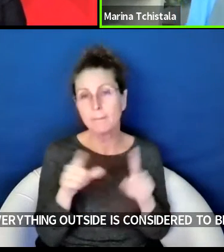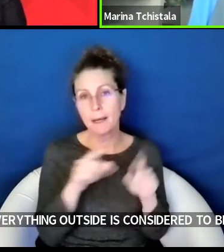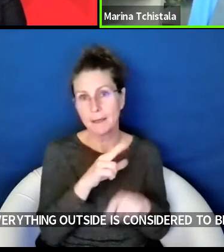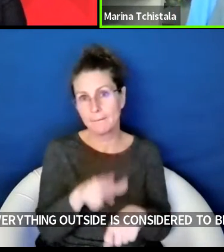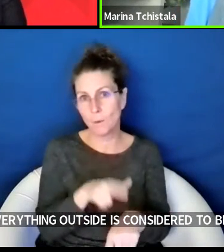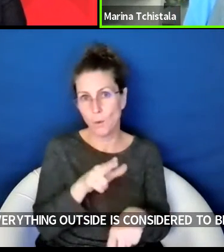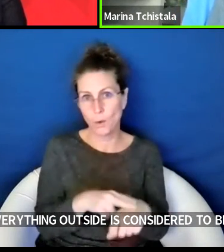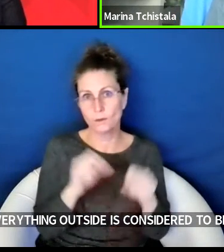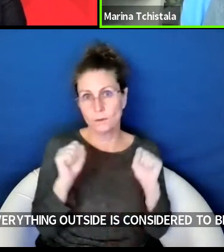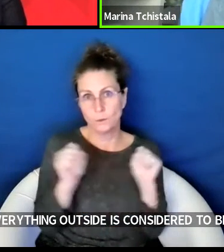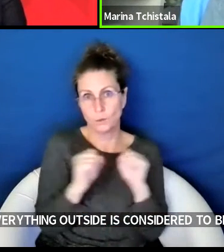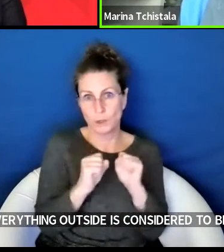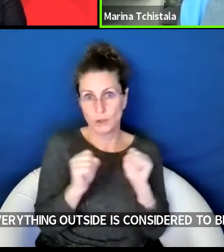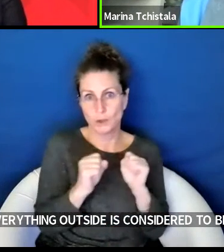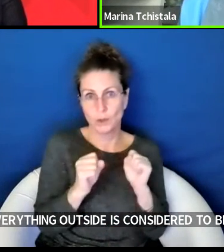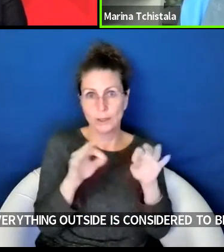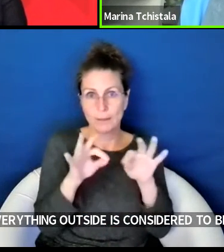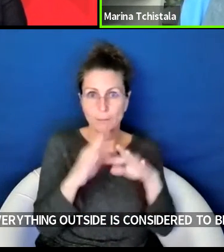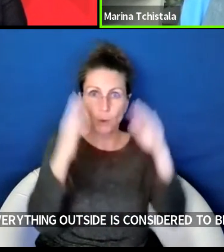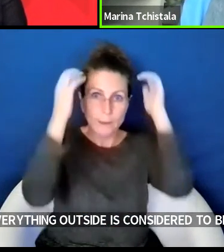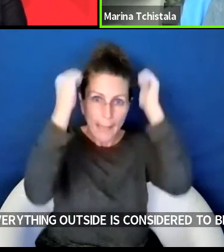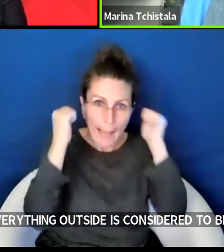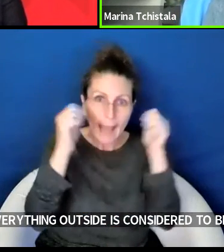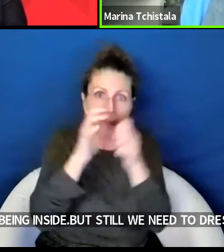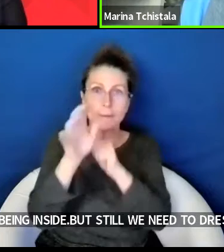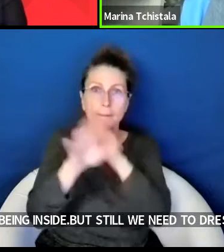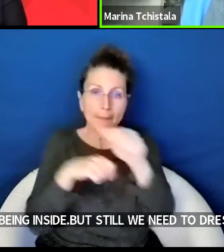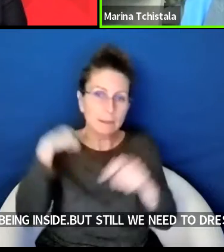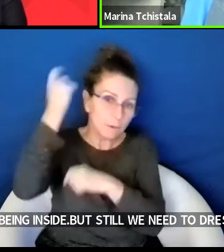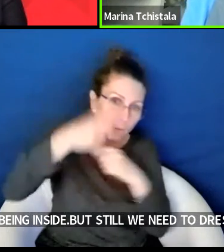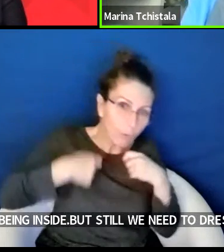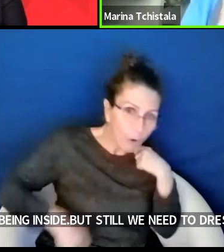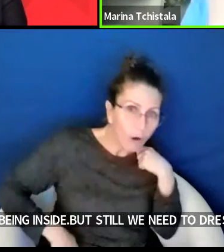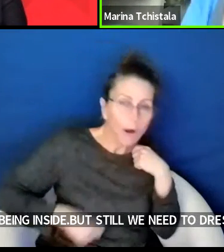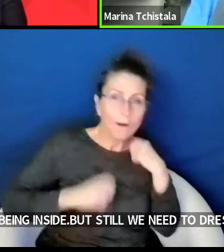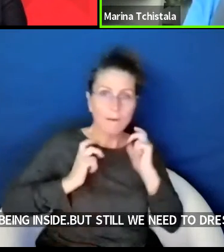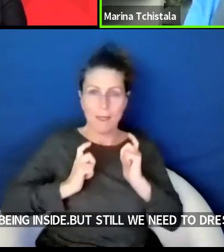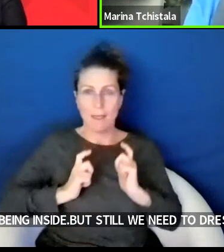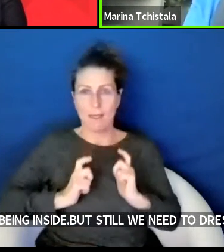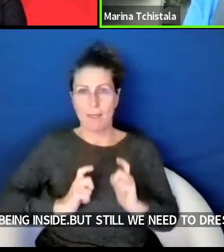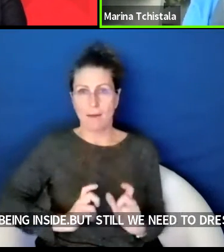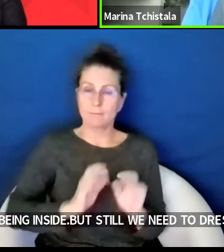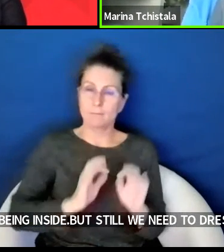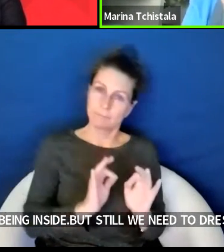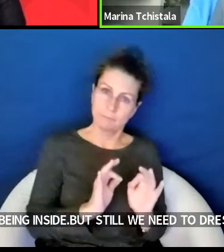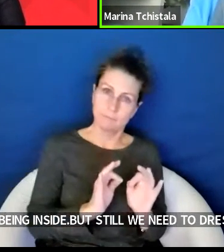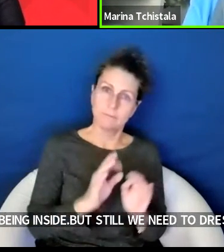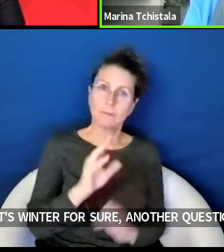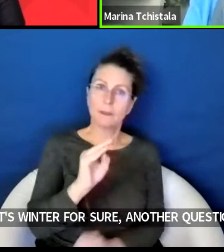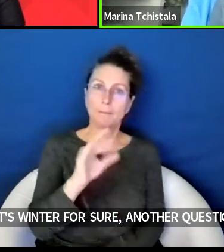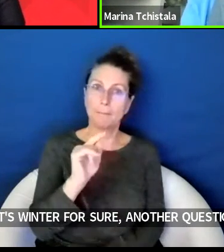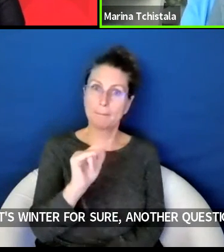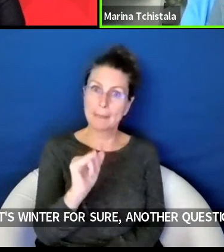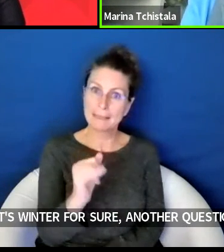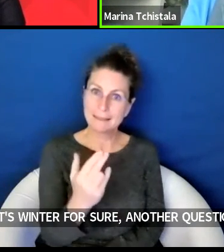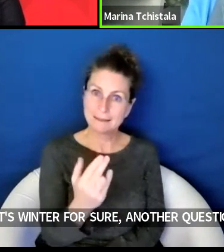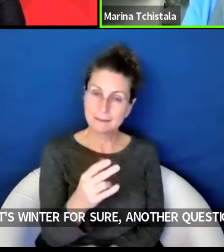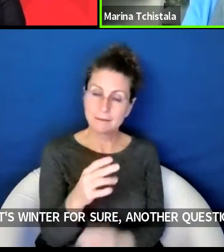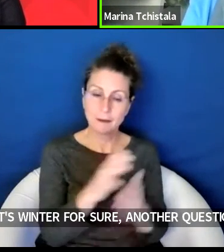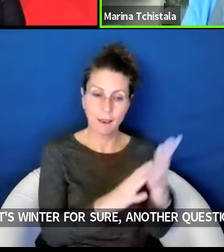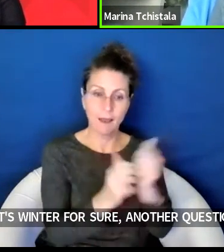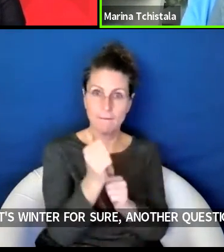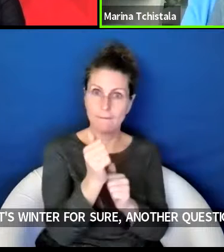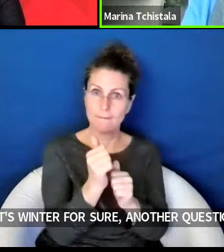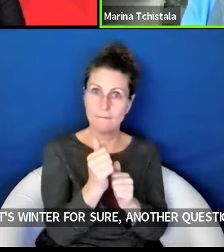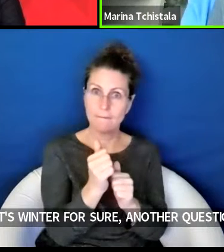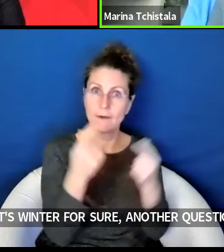it's winter, for sure. Another question to address here is mittens or gloves, because when it